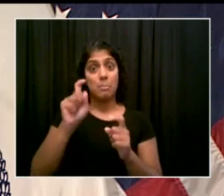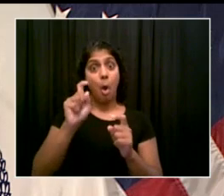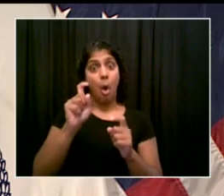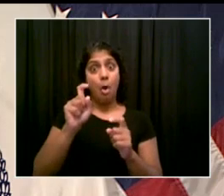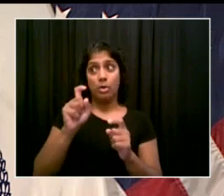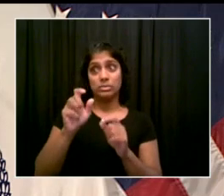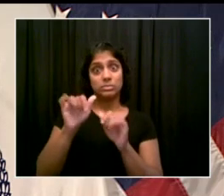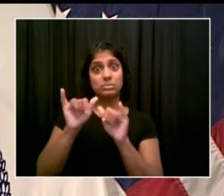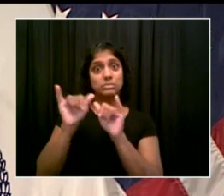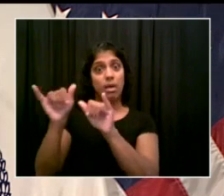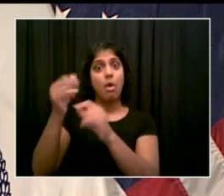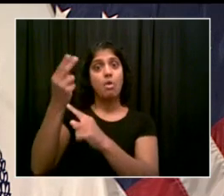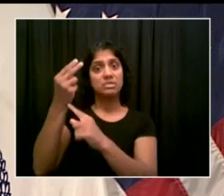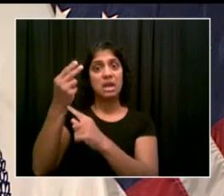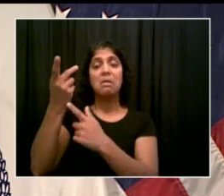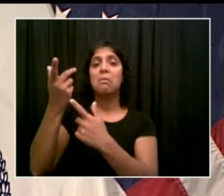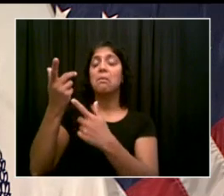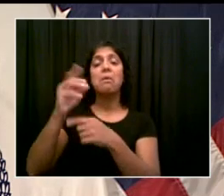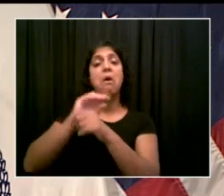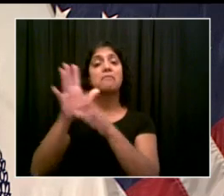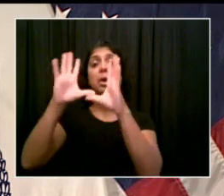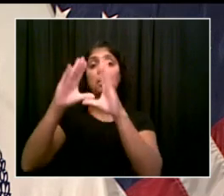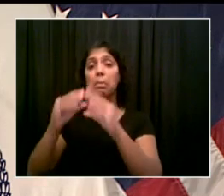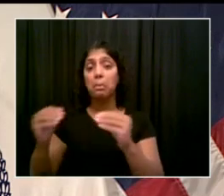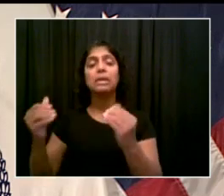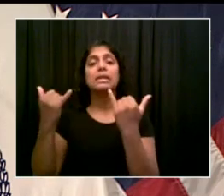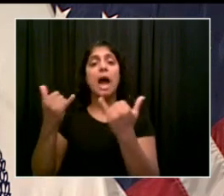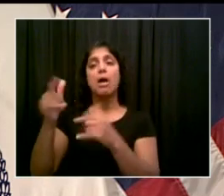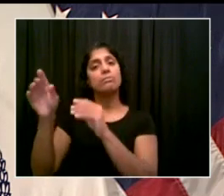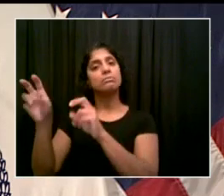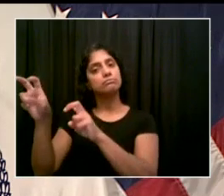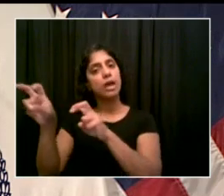vaccination available to everybody in shelter,